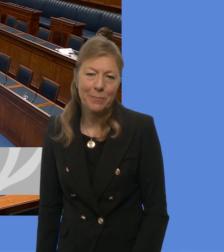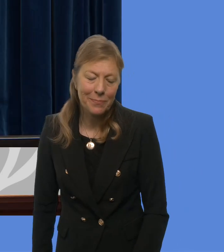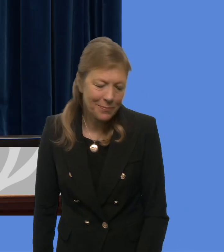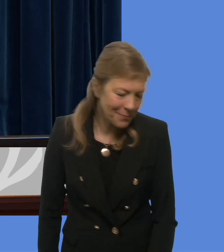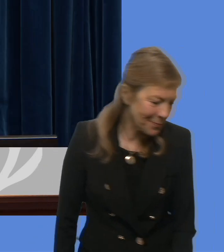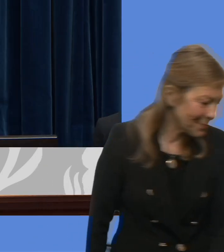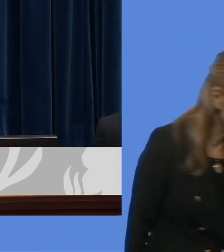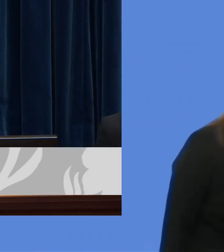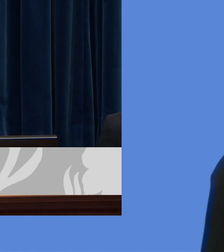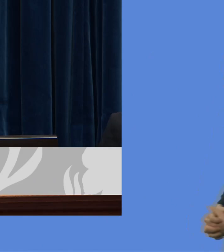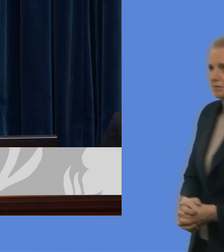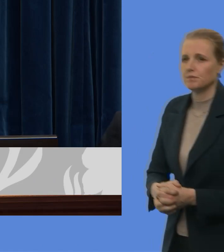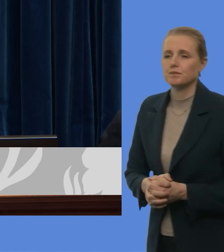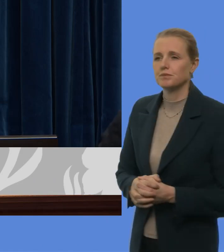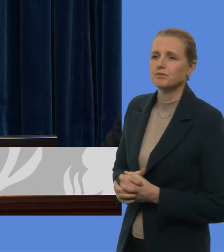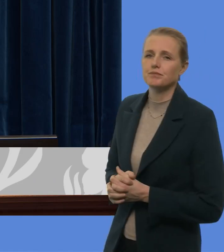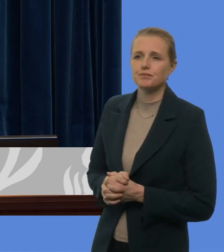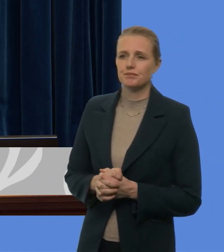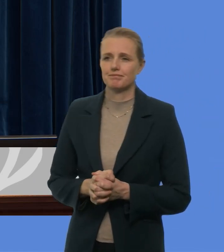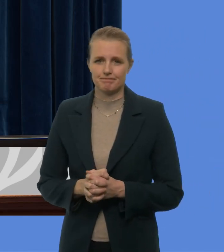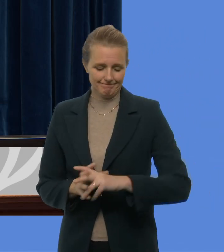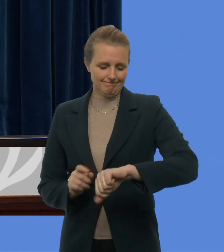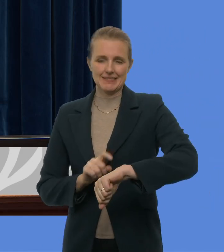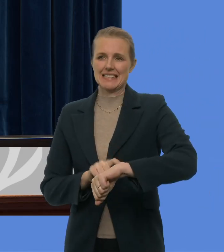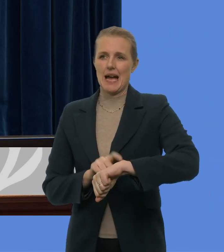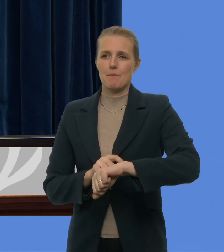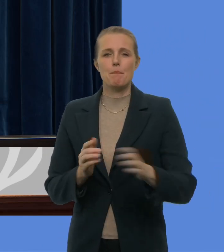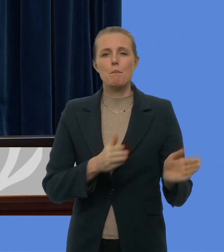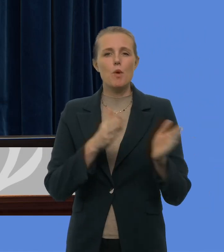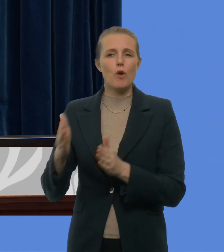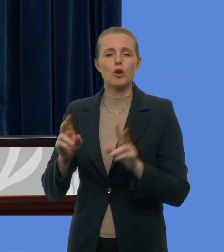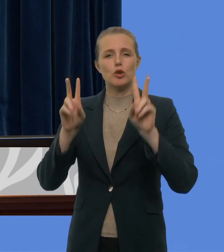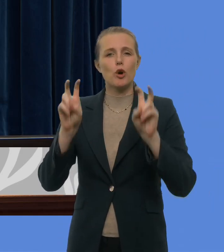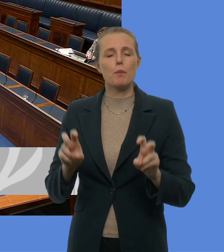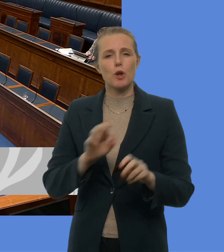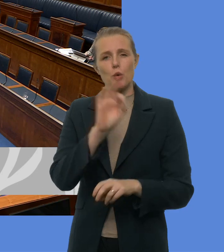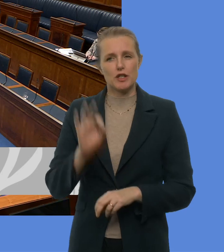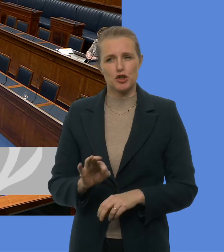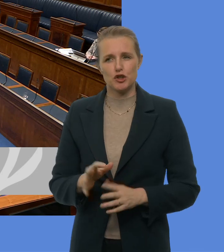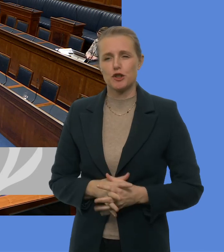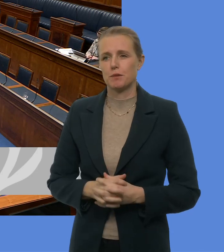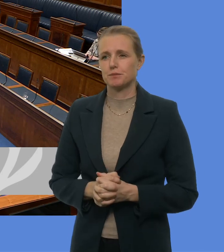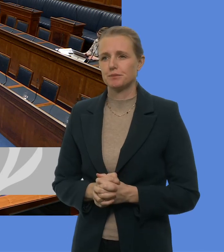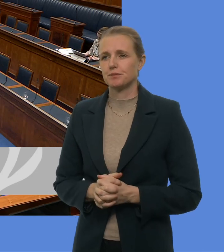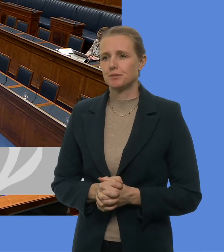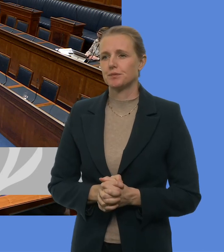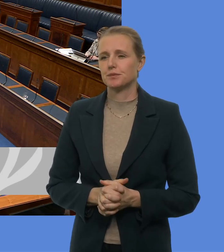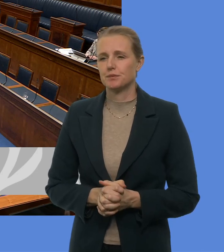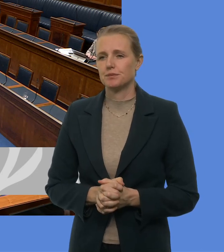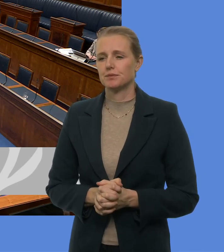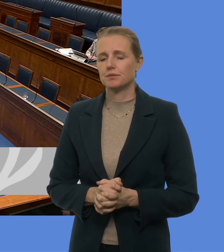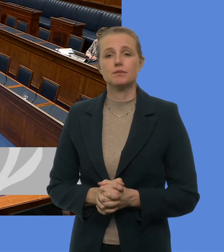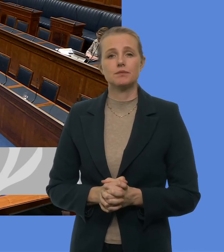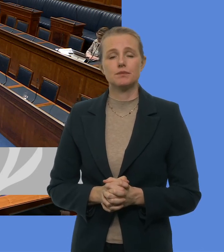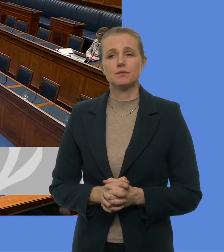We've no time for your supplementary, Mr. Chambers. We'll move to topical questions and Colin McGrath. I wish to discuss